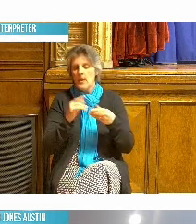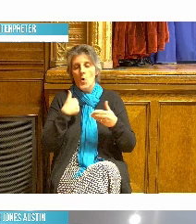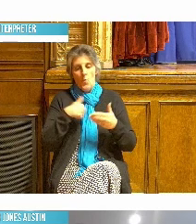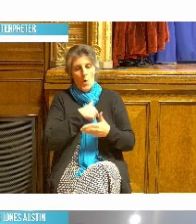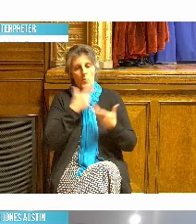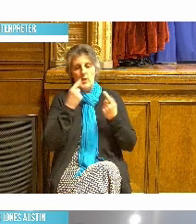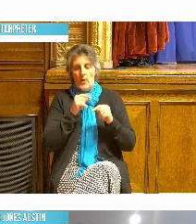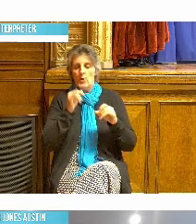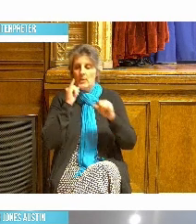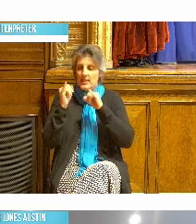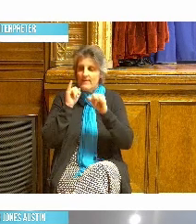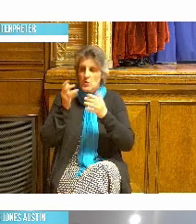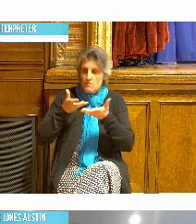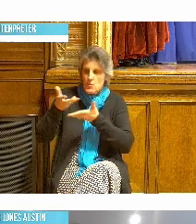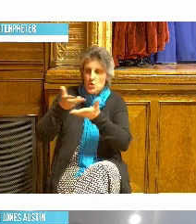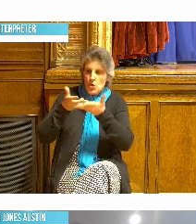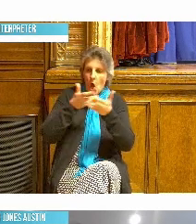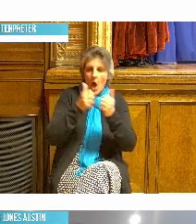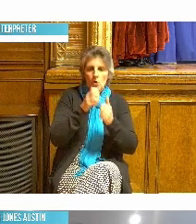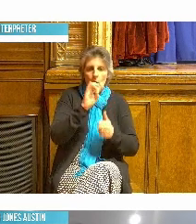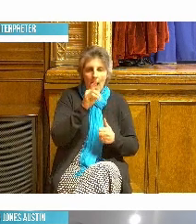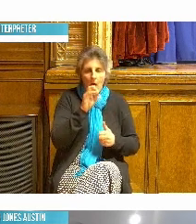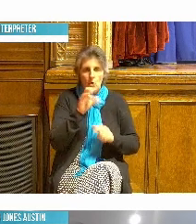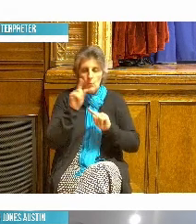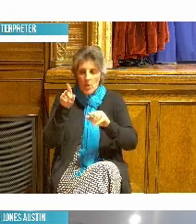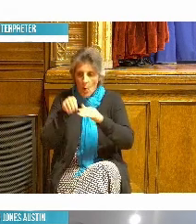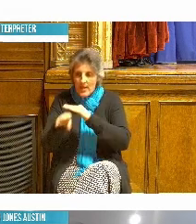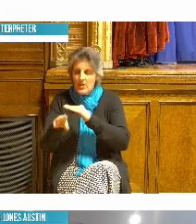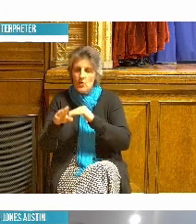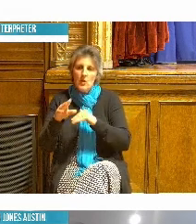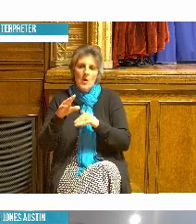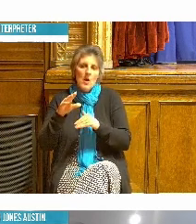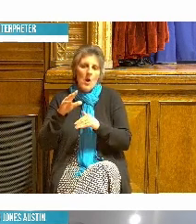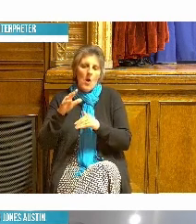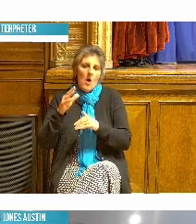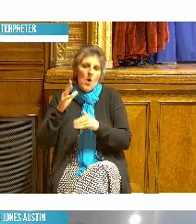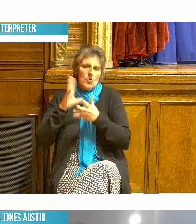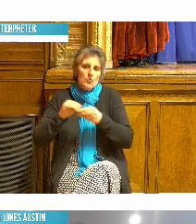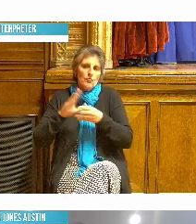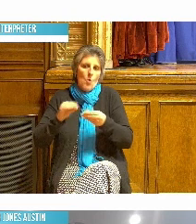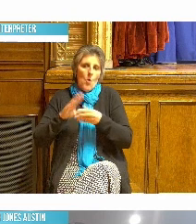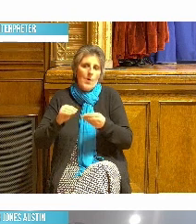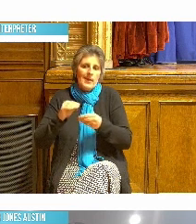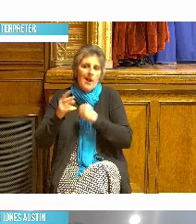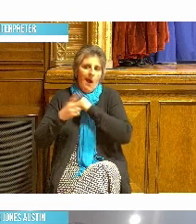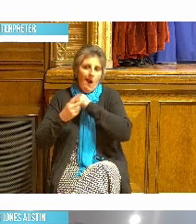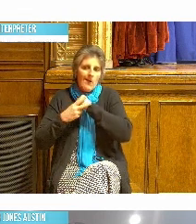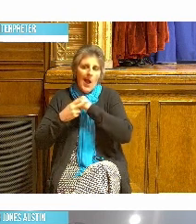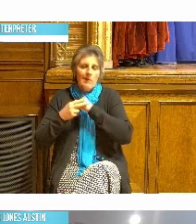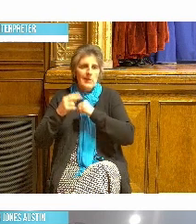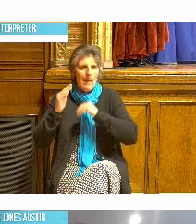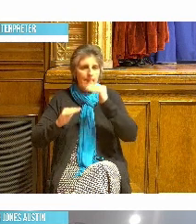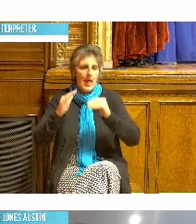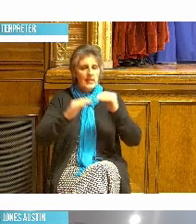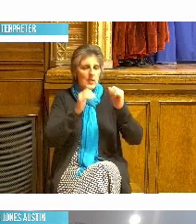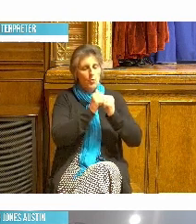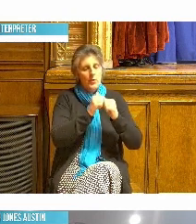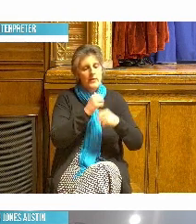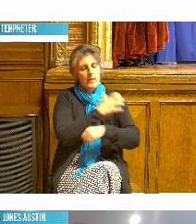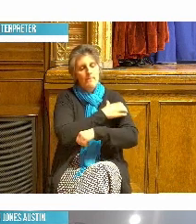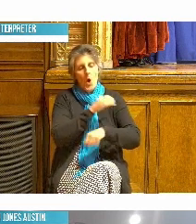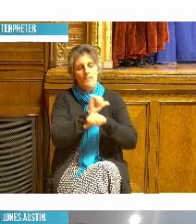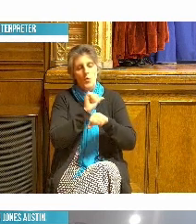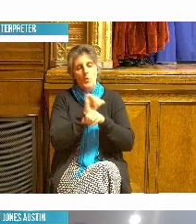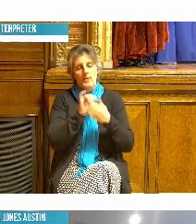do is interview and talk to elders. We try to go into the oral history archives and balance it with the incredibly powerful work that professors like those